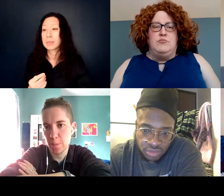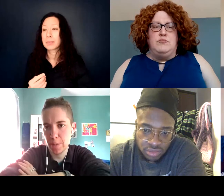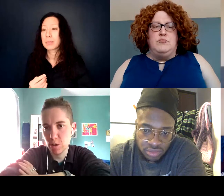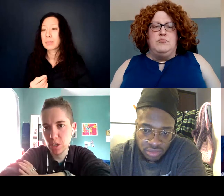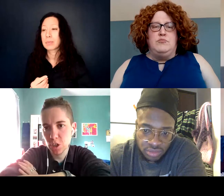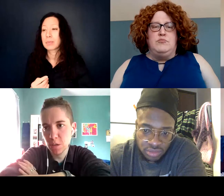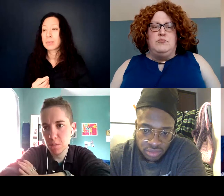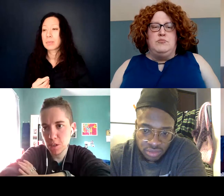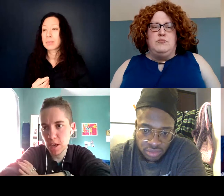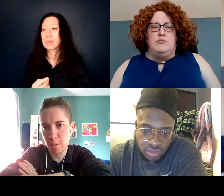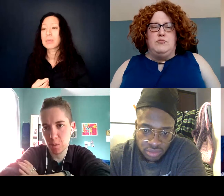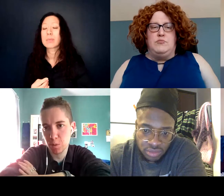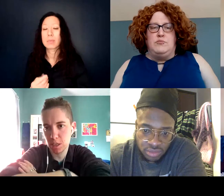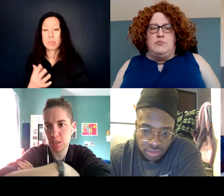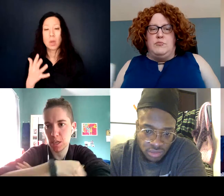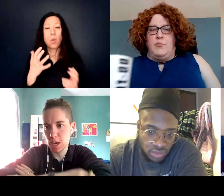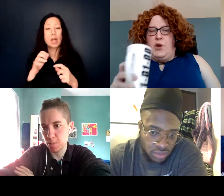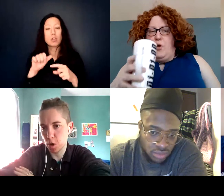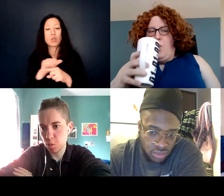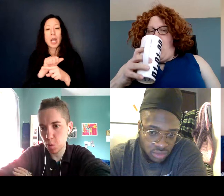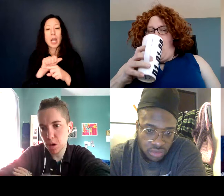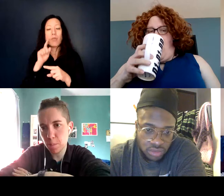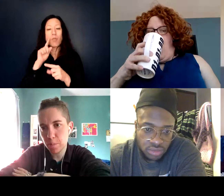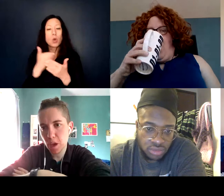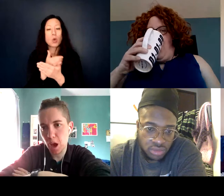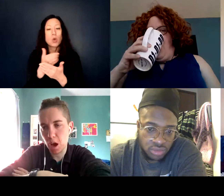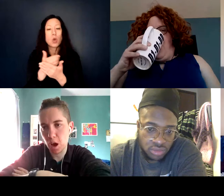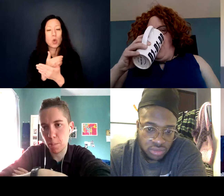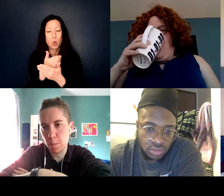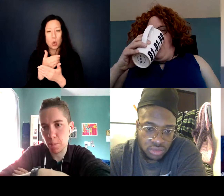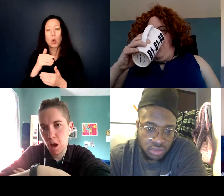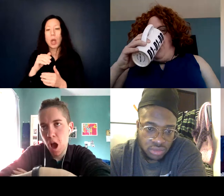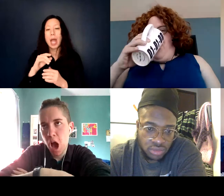new encampment outreach teams at both the city and the park board.